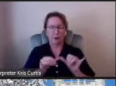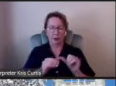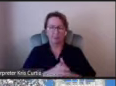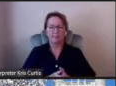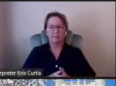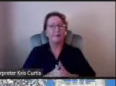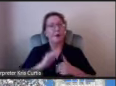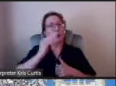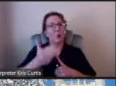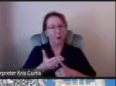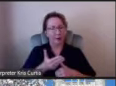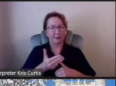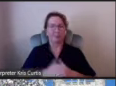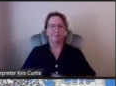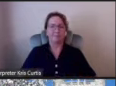Welcome, Dr. Ramaswamy.